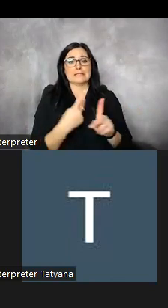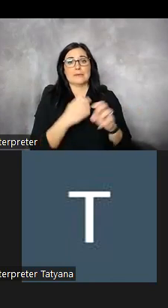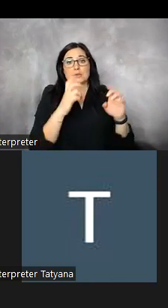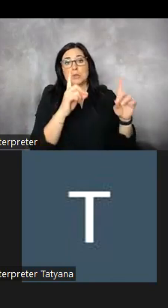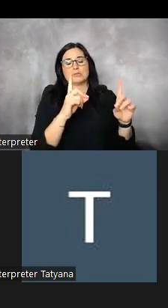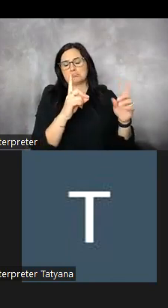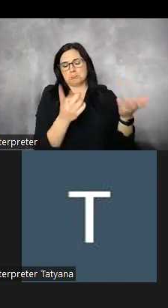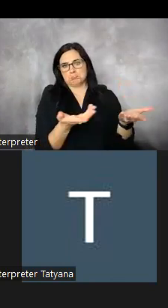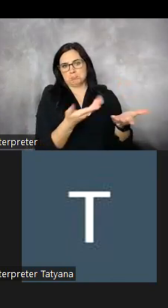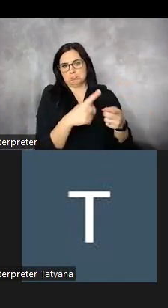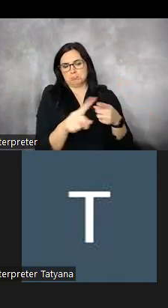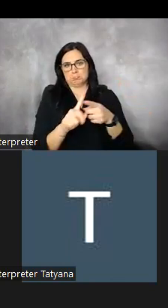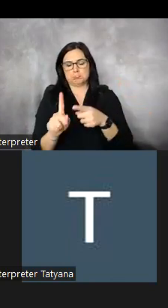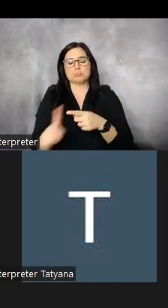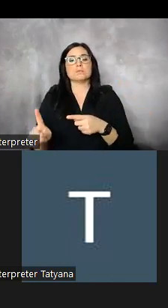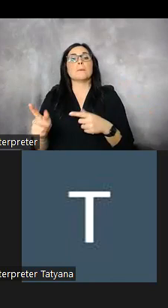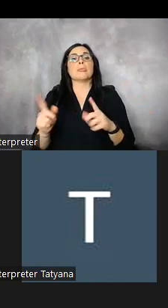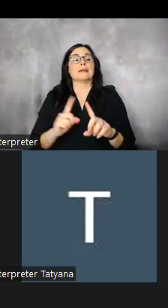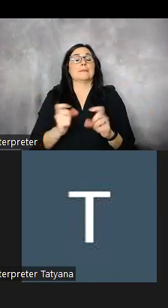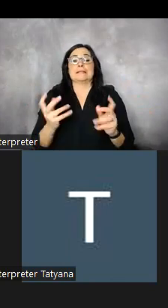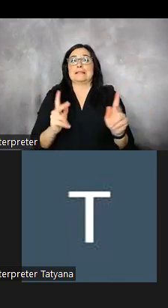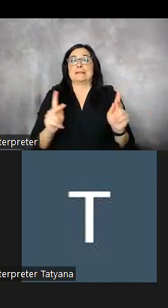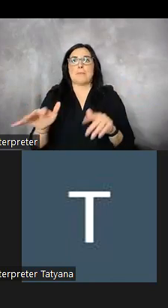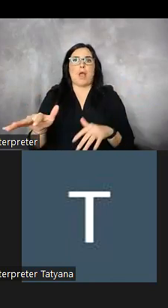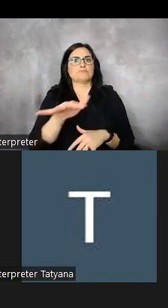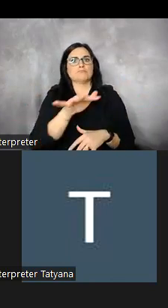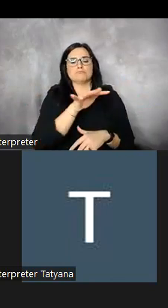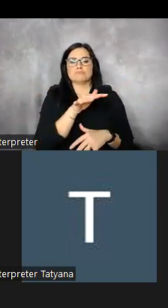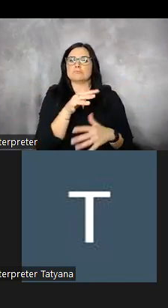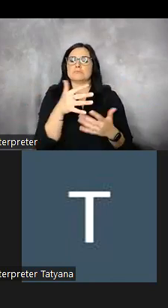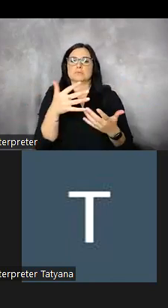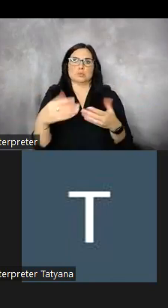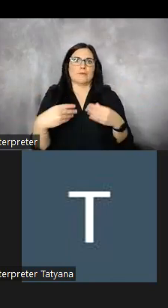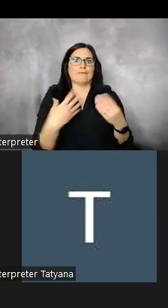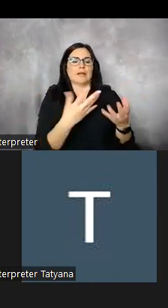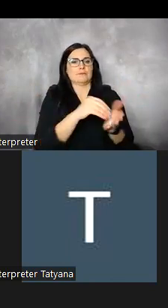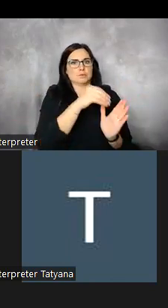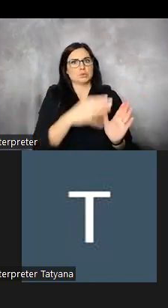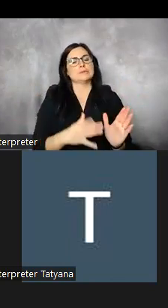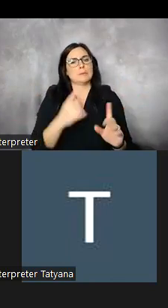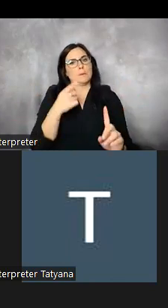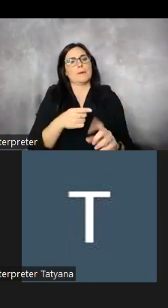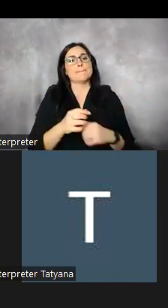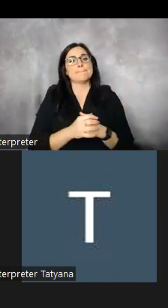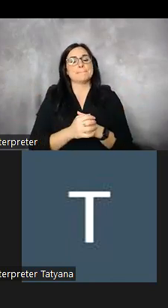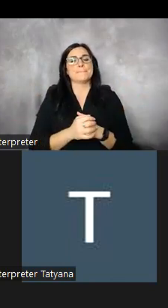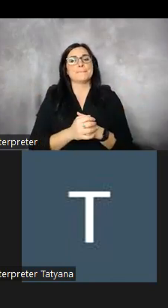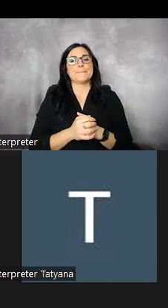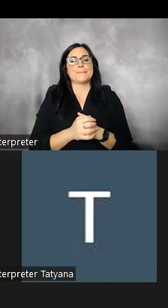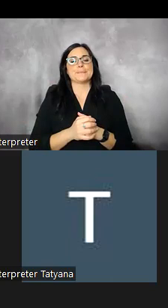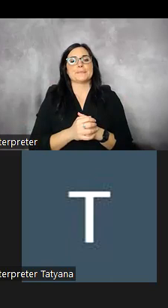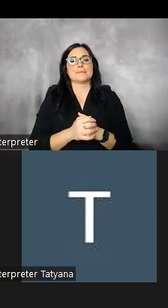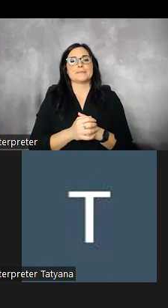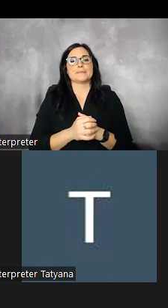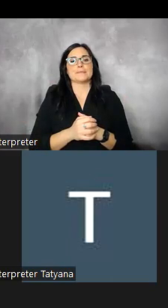all of our students, as well as all the people out there in the field, really care about getting our students what they need. So we're not going to dither about what